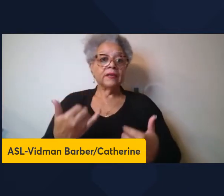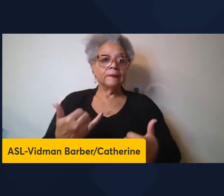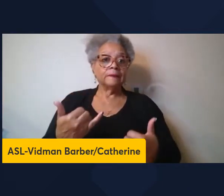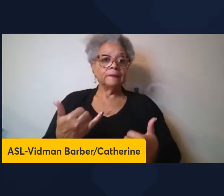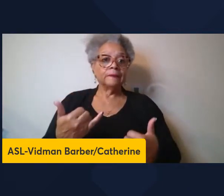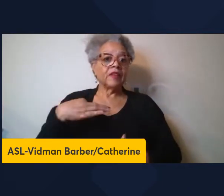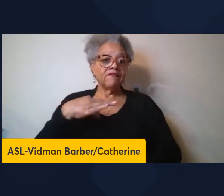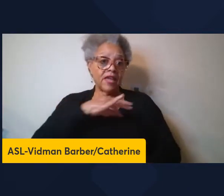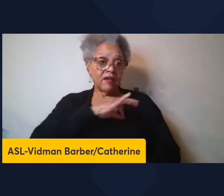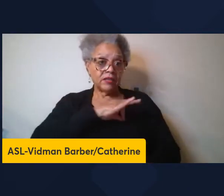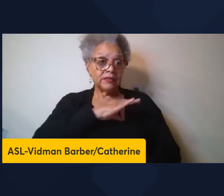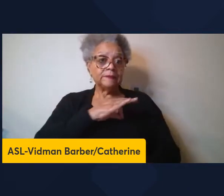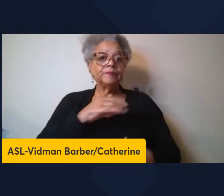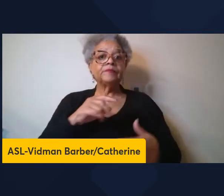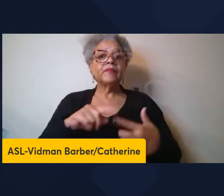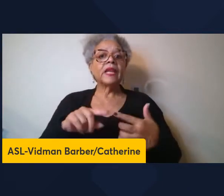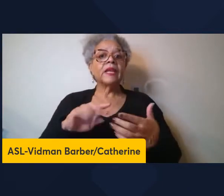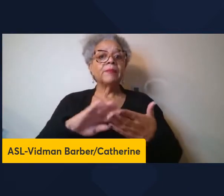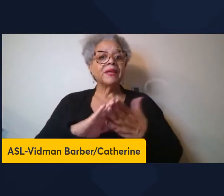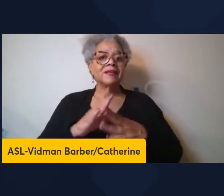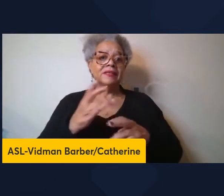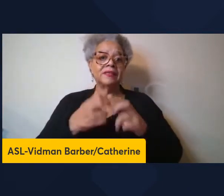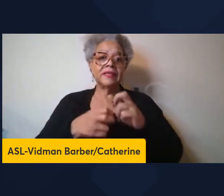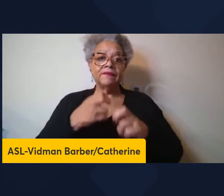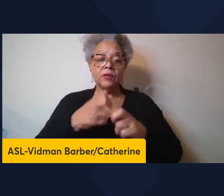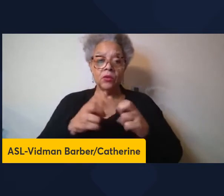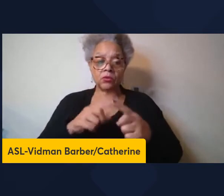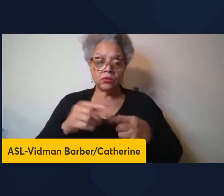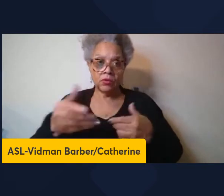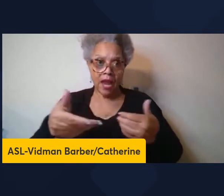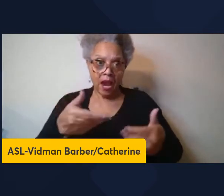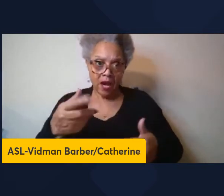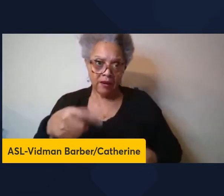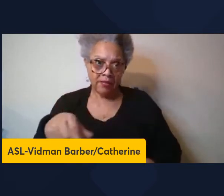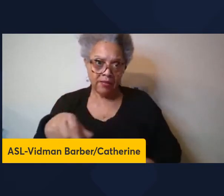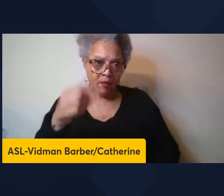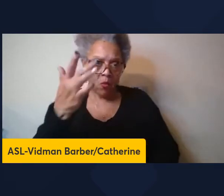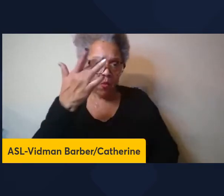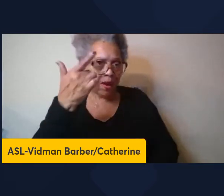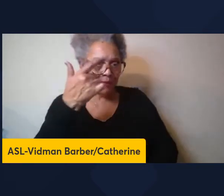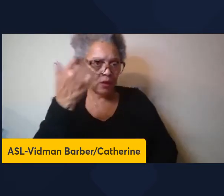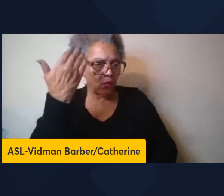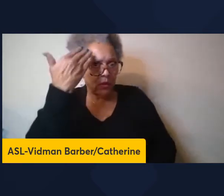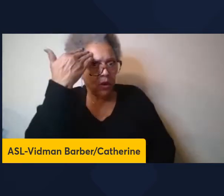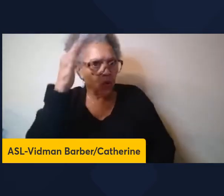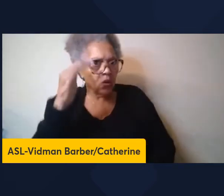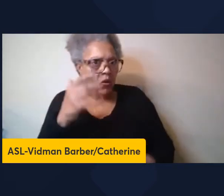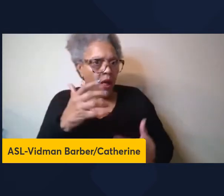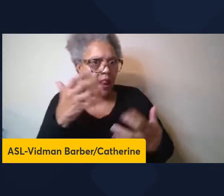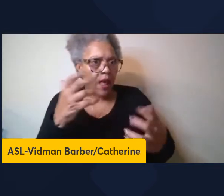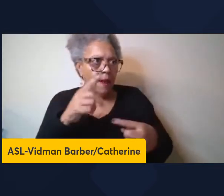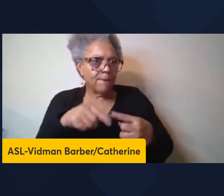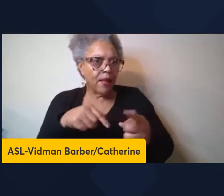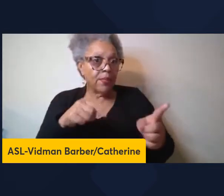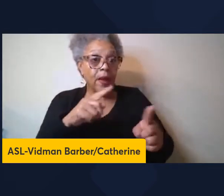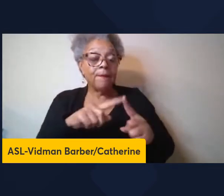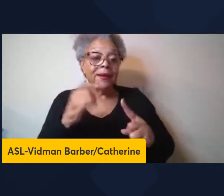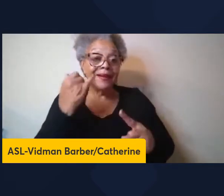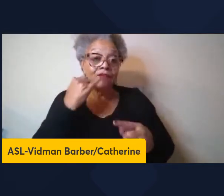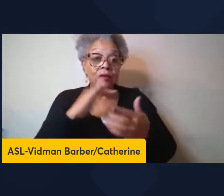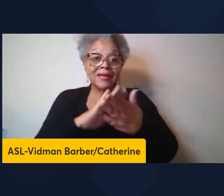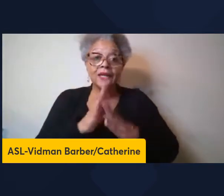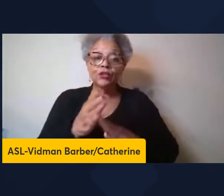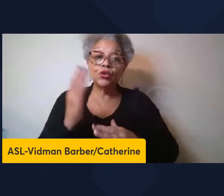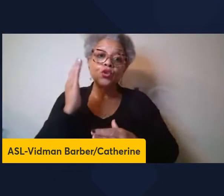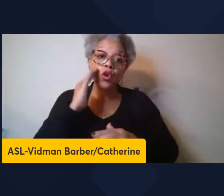faculty, then it becomes really difficult to hire them, because we don't know much about them. But if we get to know a whole